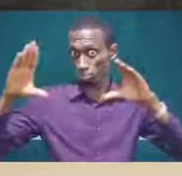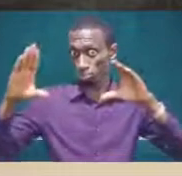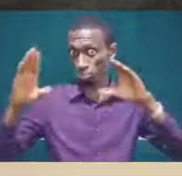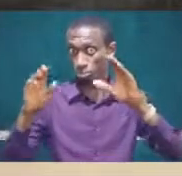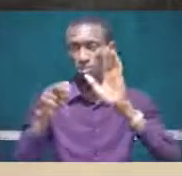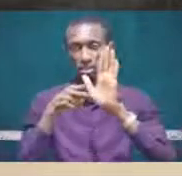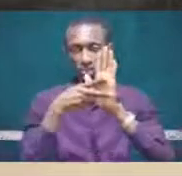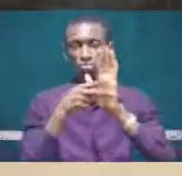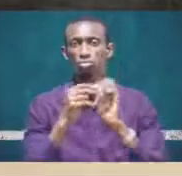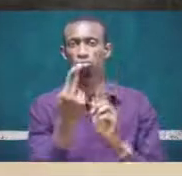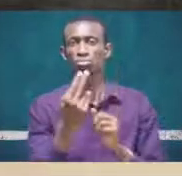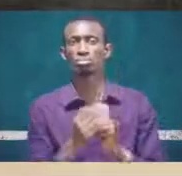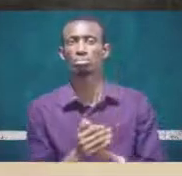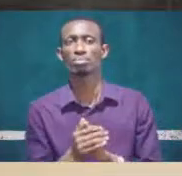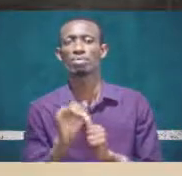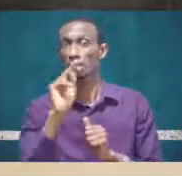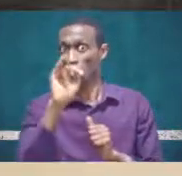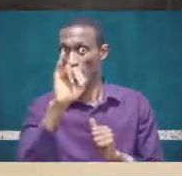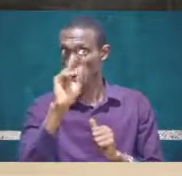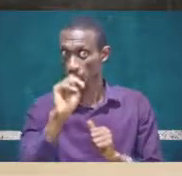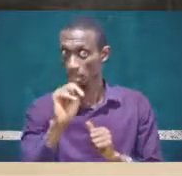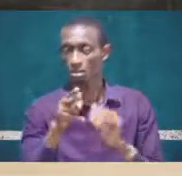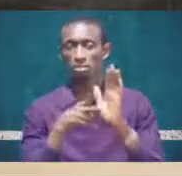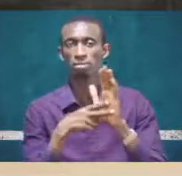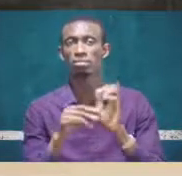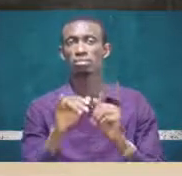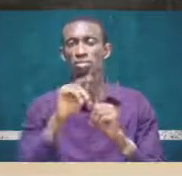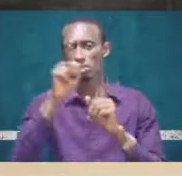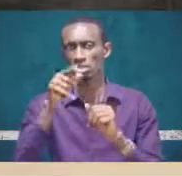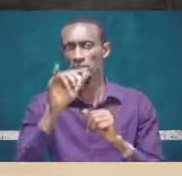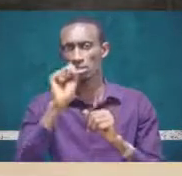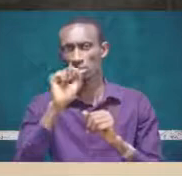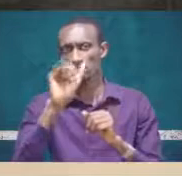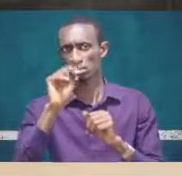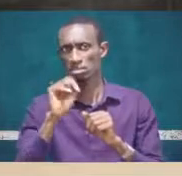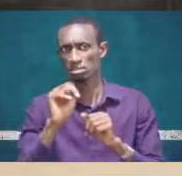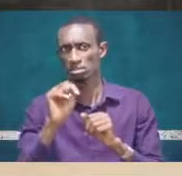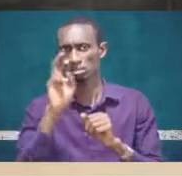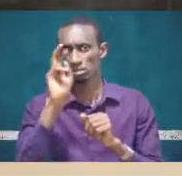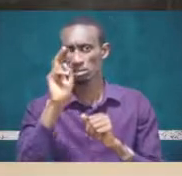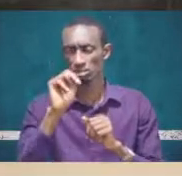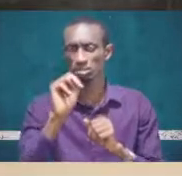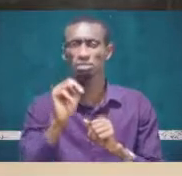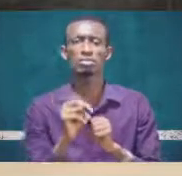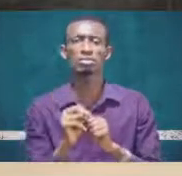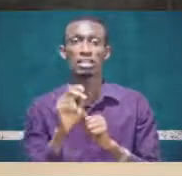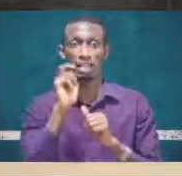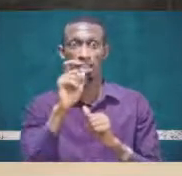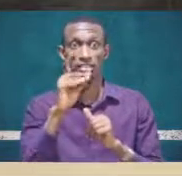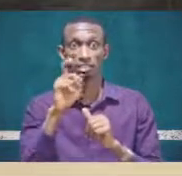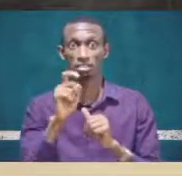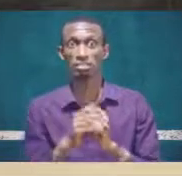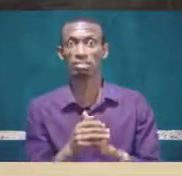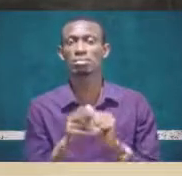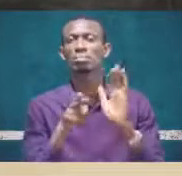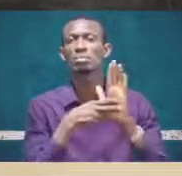have in, which is the integral of sine of n x dx, you'll